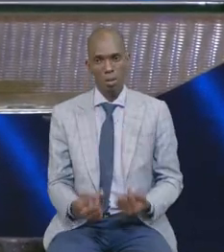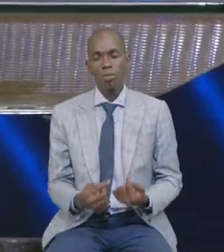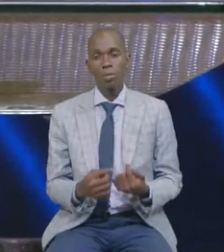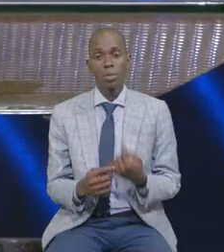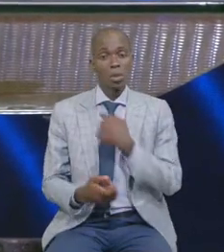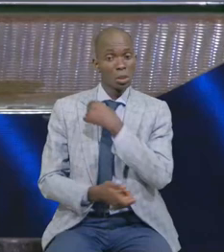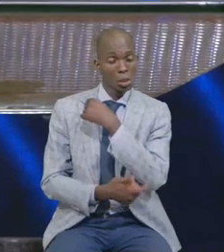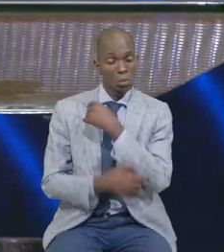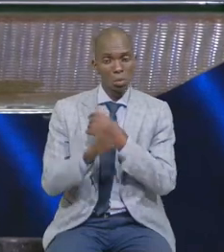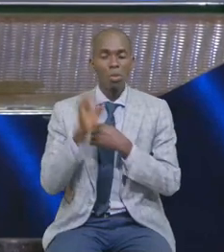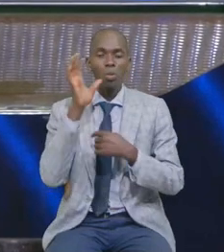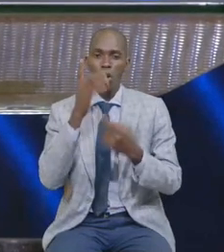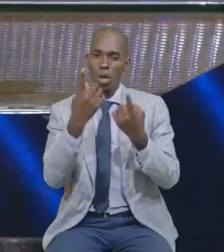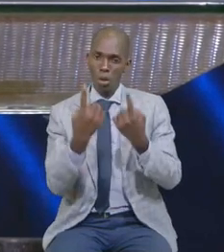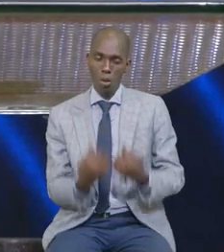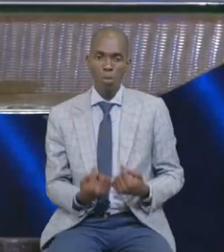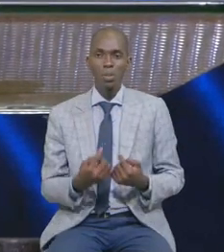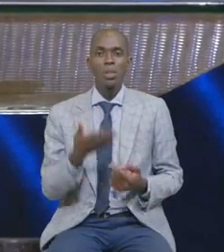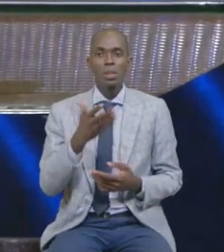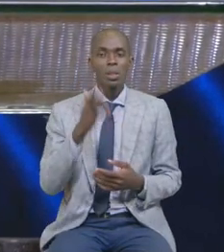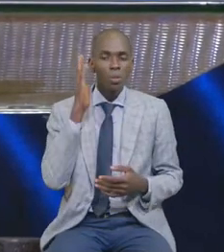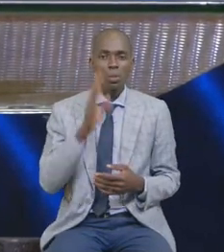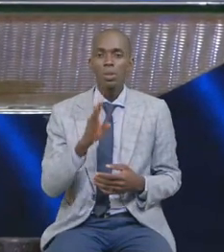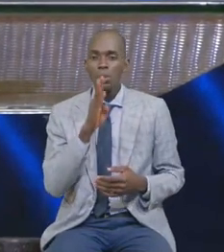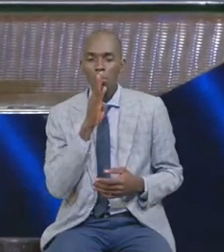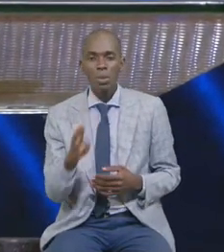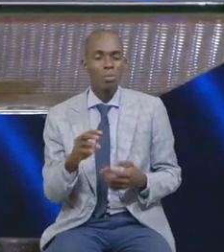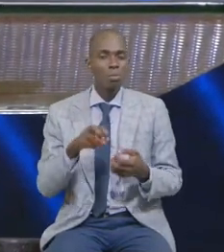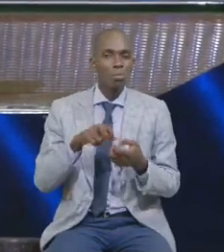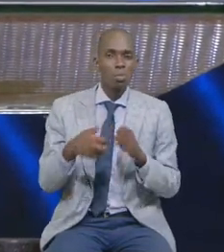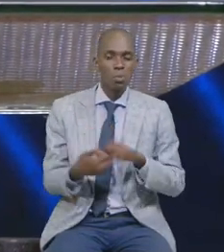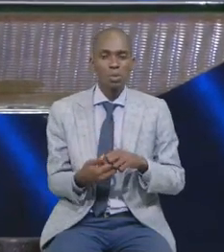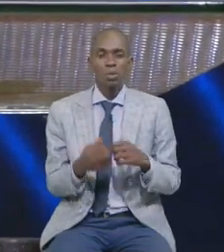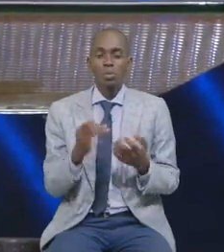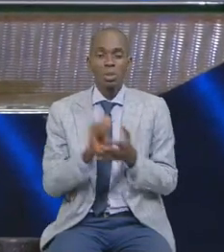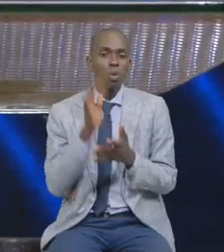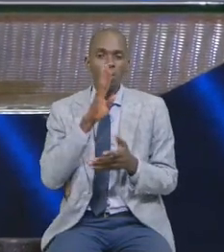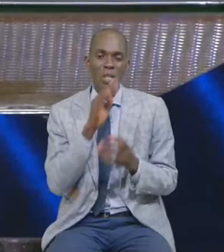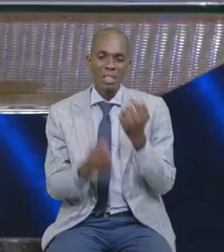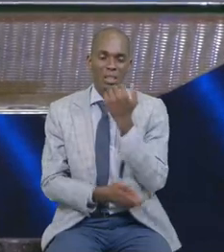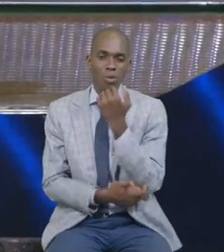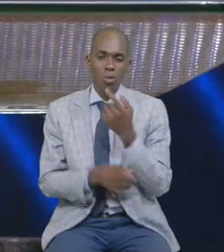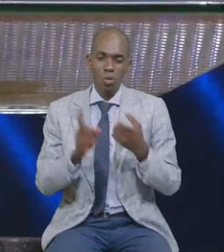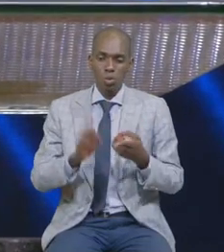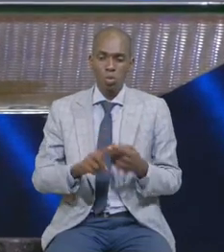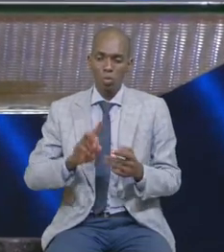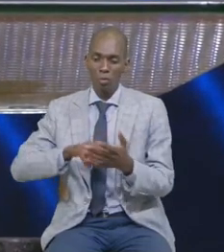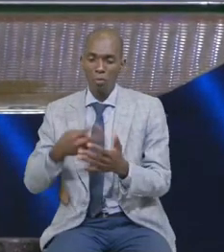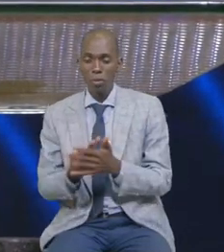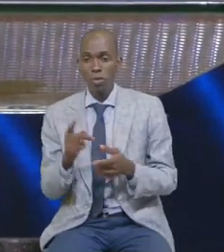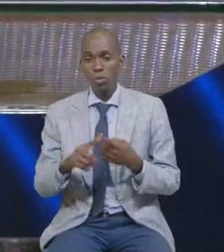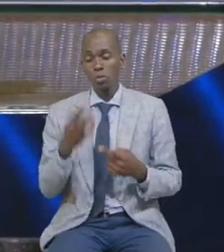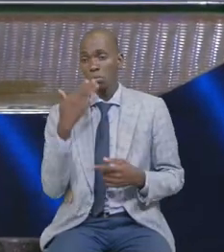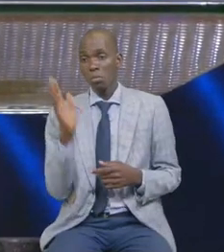Temptations will come they'll be solicitation to evil but then we declare